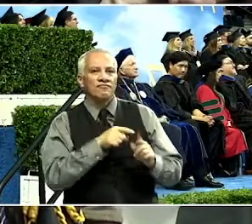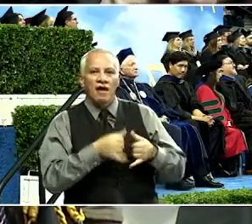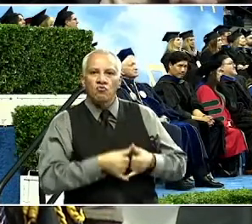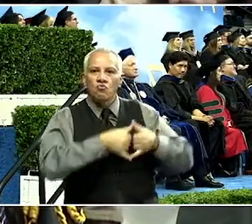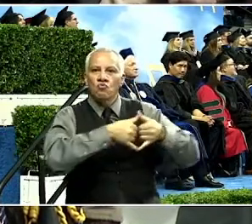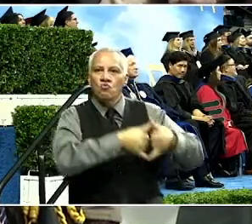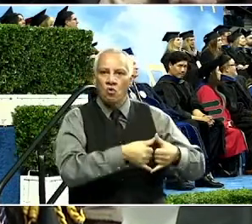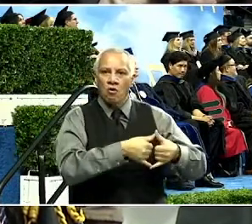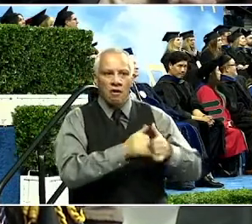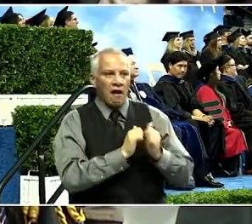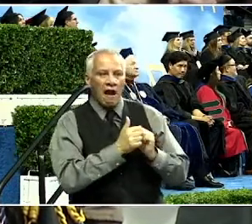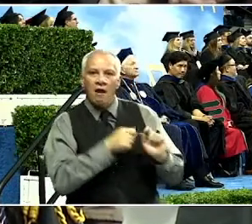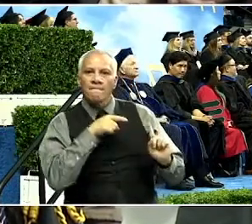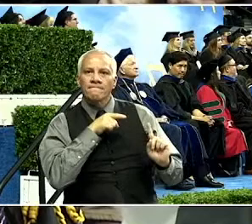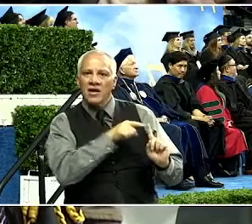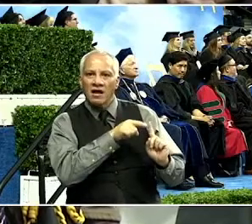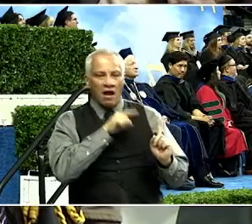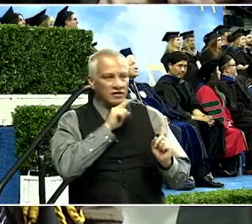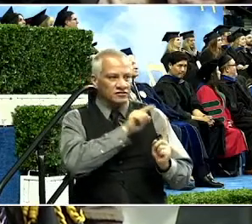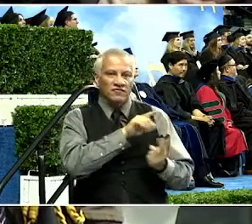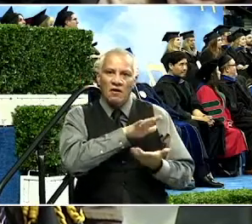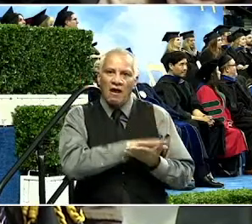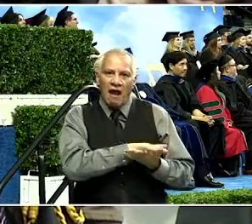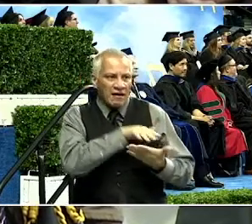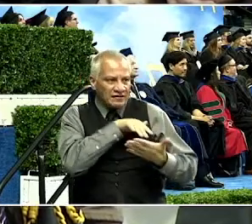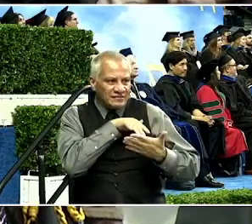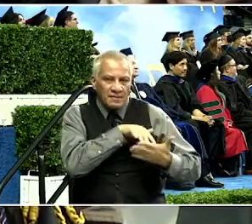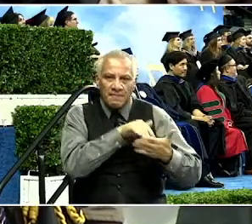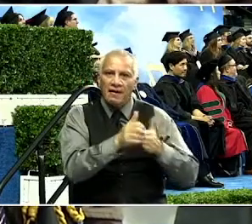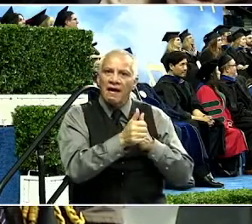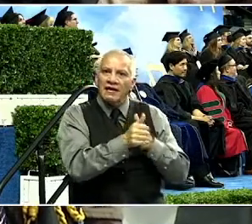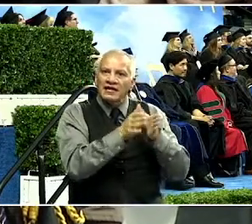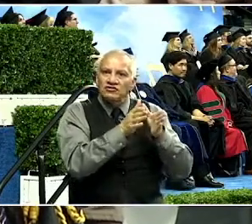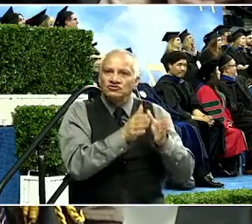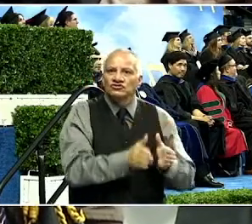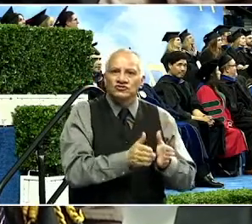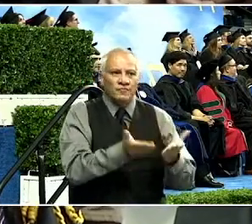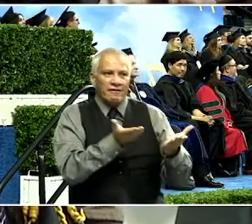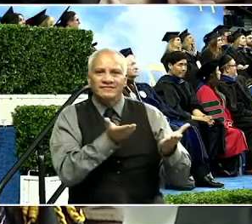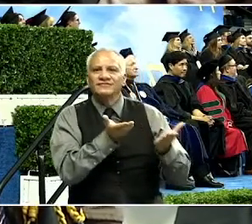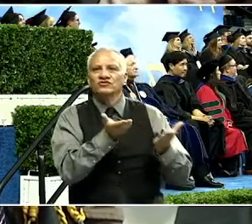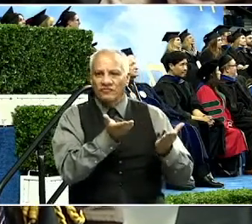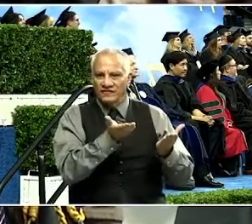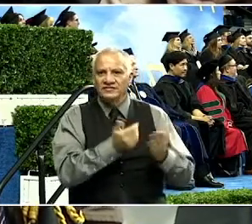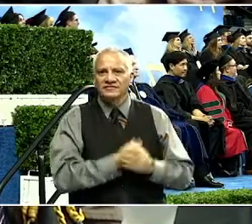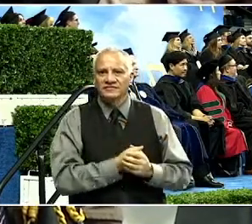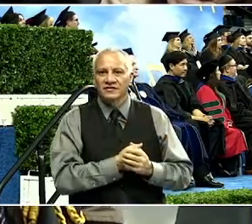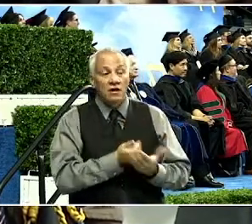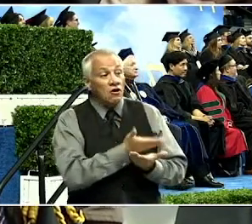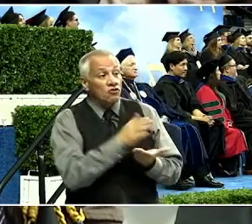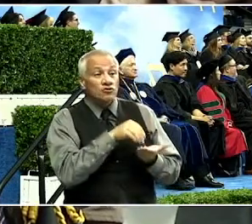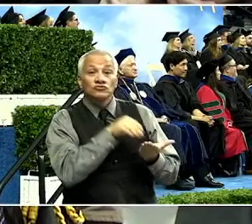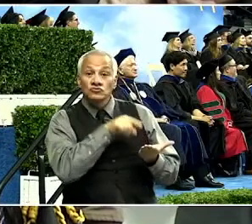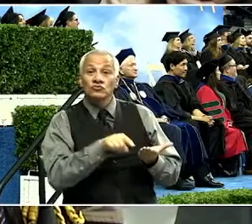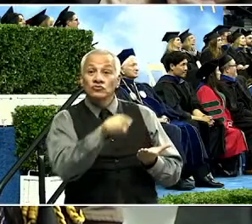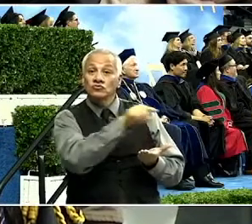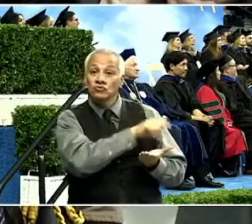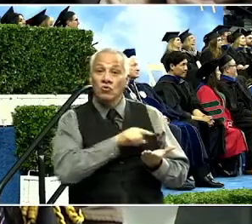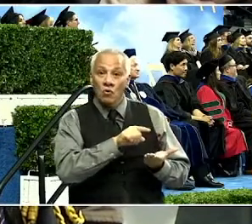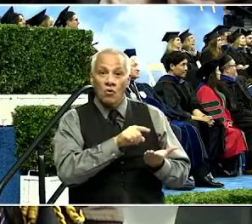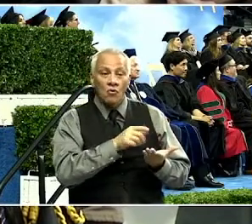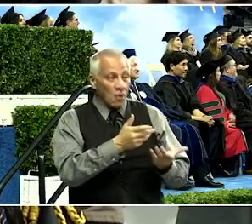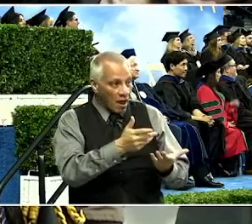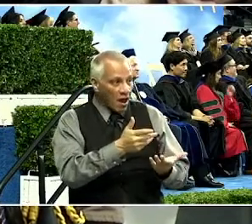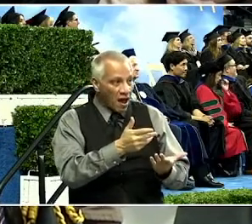through a sustained record of outstanding leadership and service. Will the students who